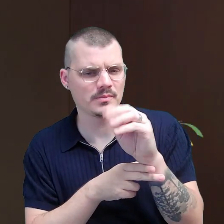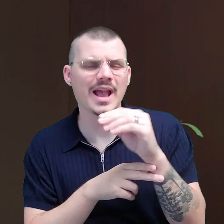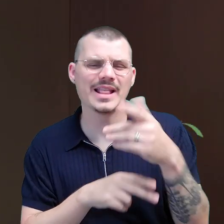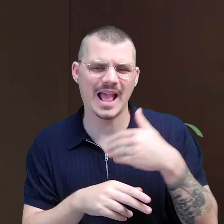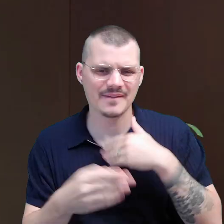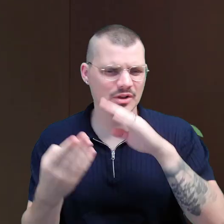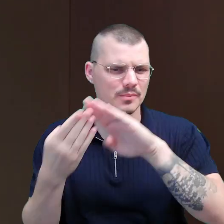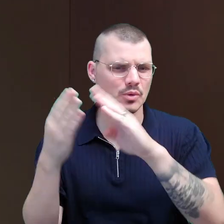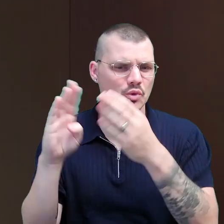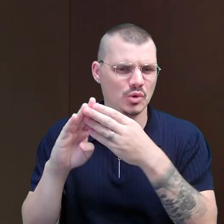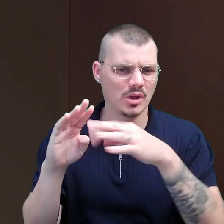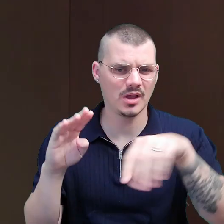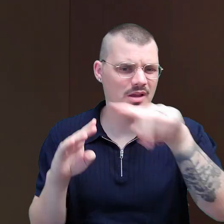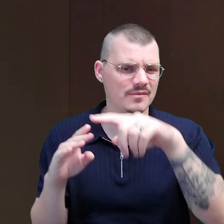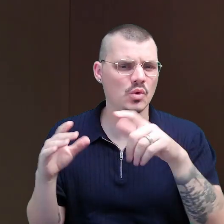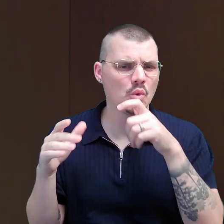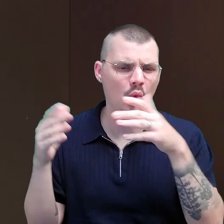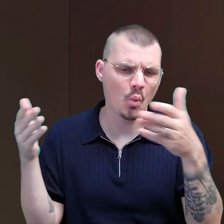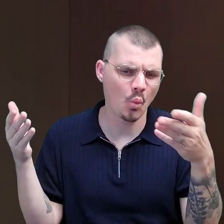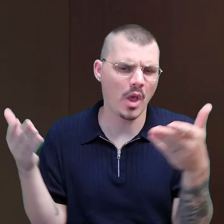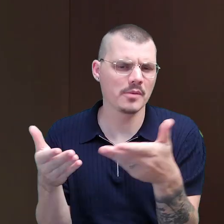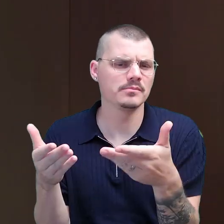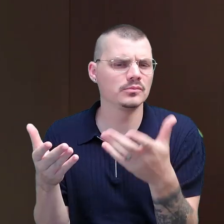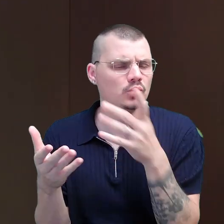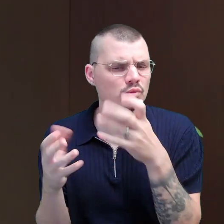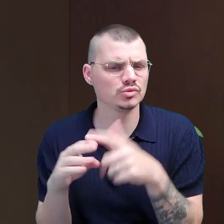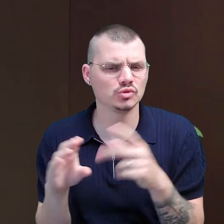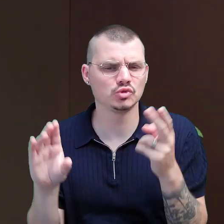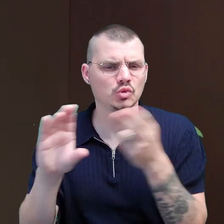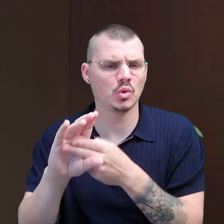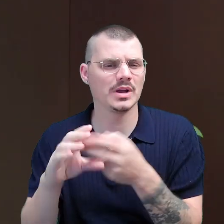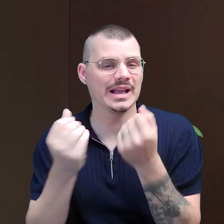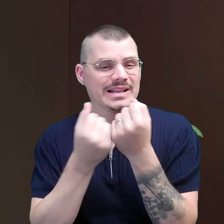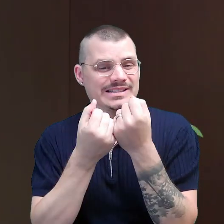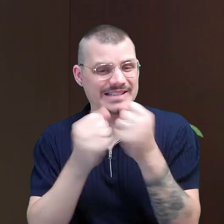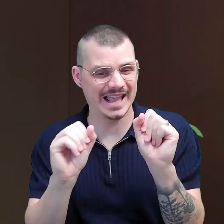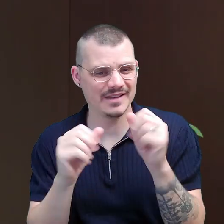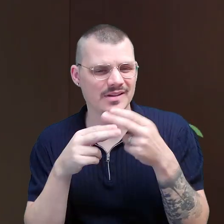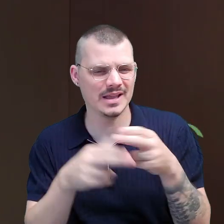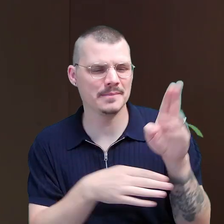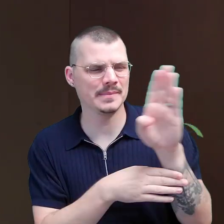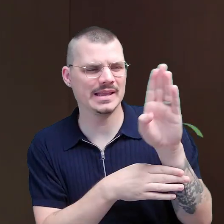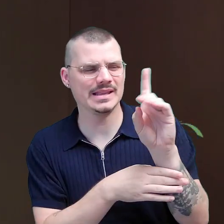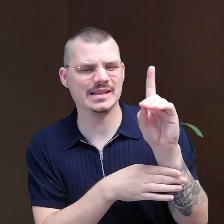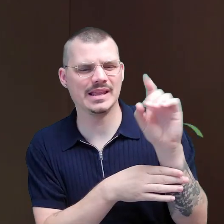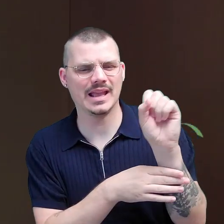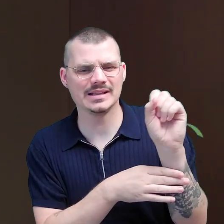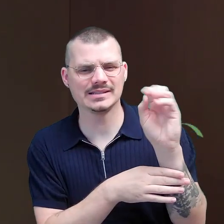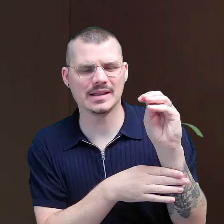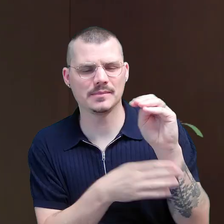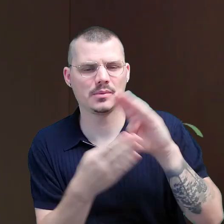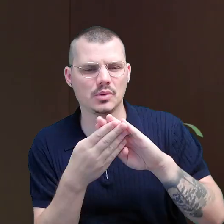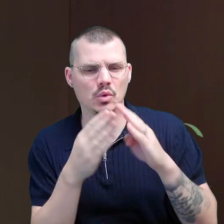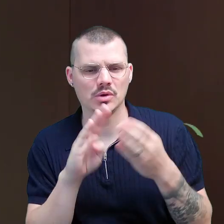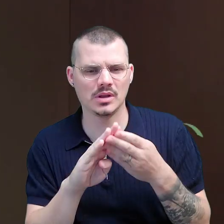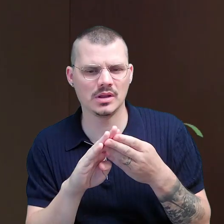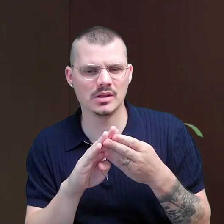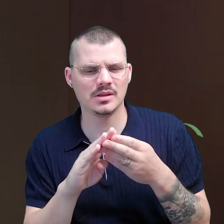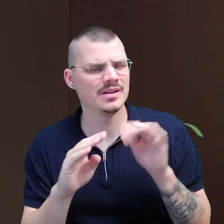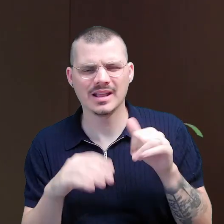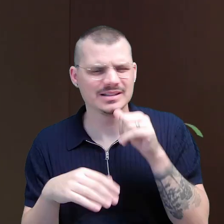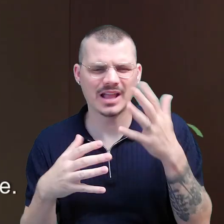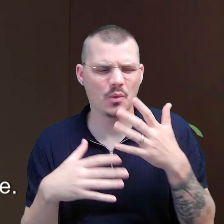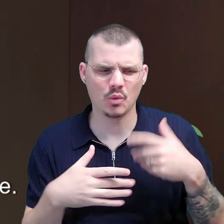really welcoming community for people that want to join this safe BDSM